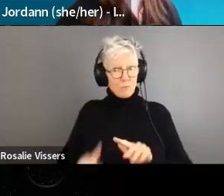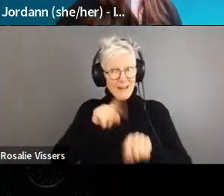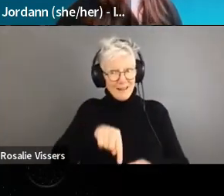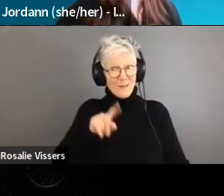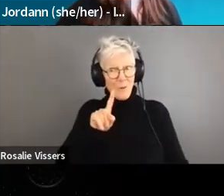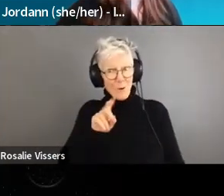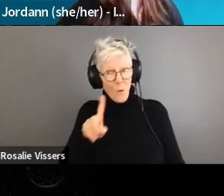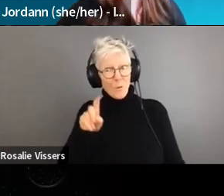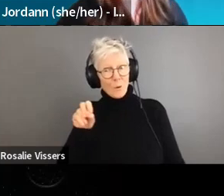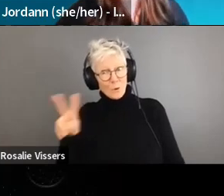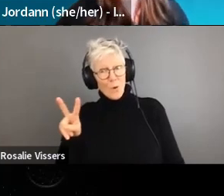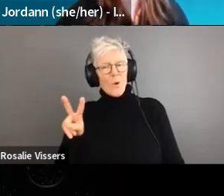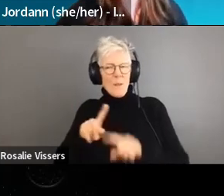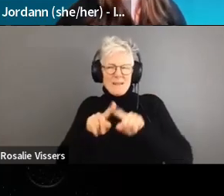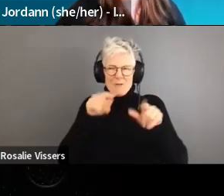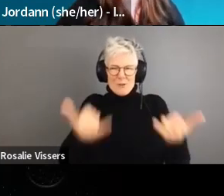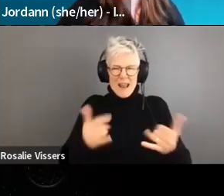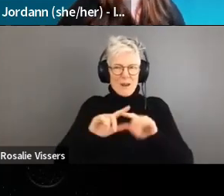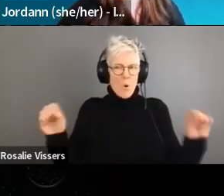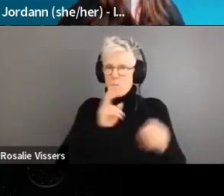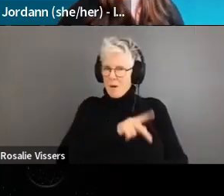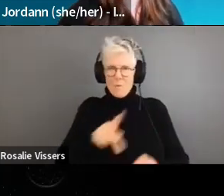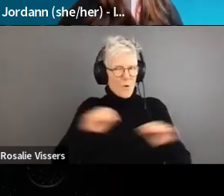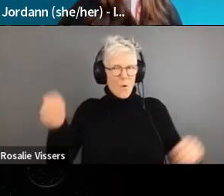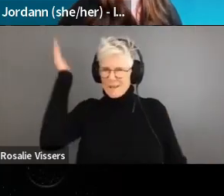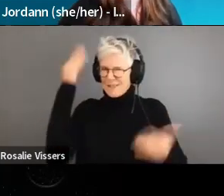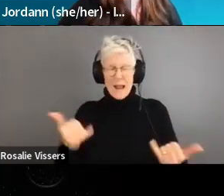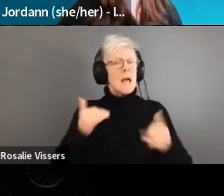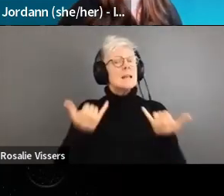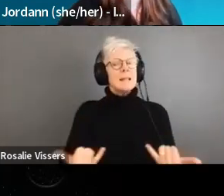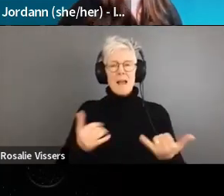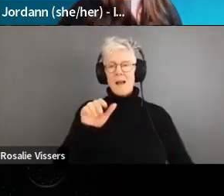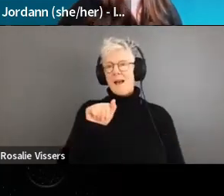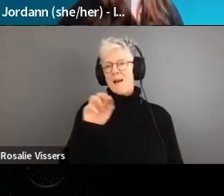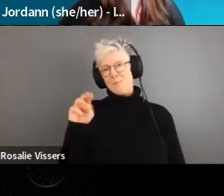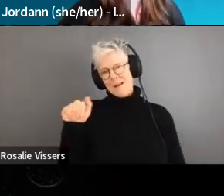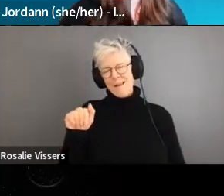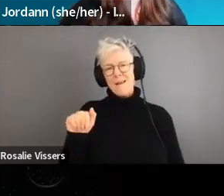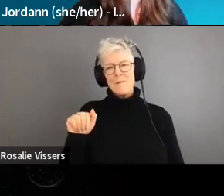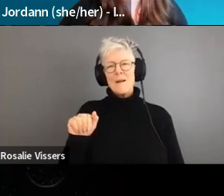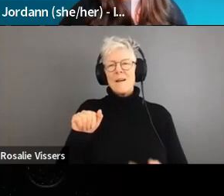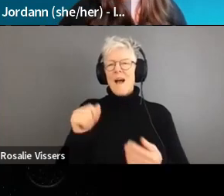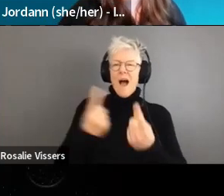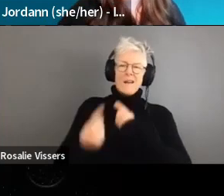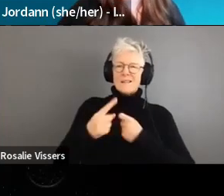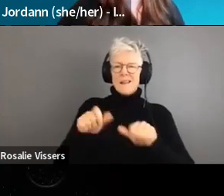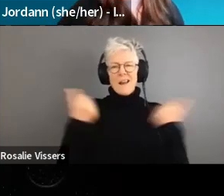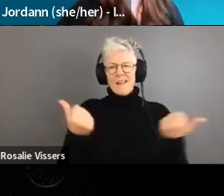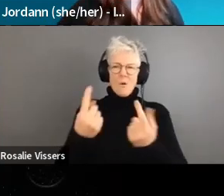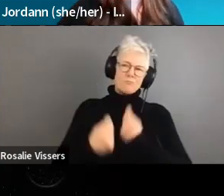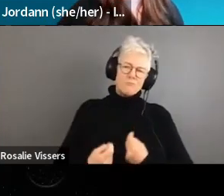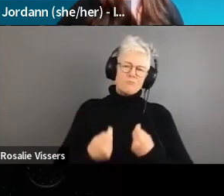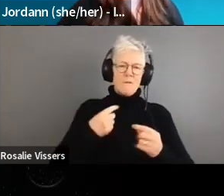don't have any pre-planned content. Dr. Vibe will be guiding us through an Ask Me Anything style session for the next hour and a half. You